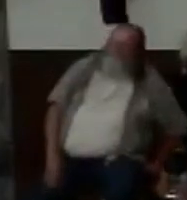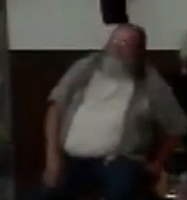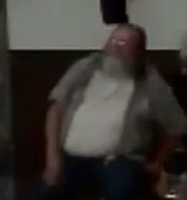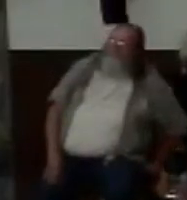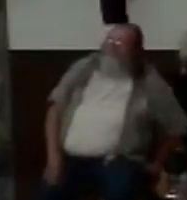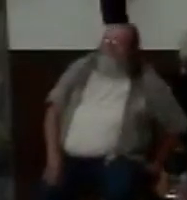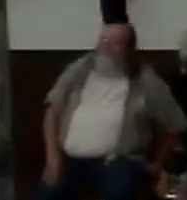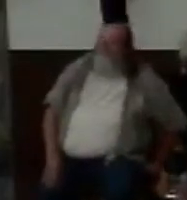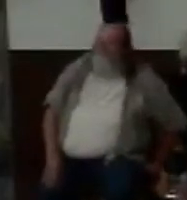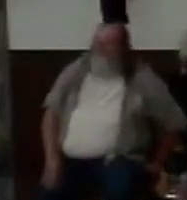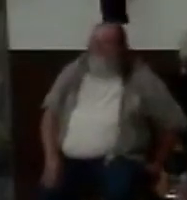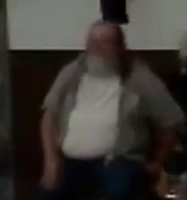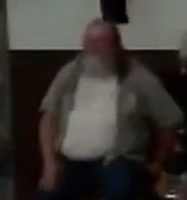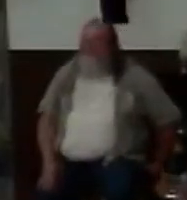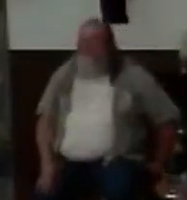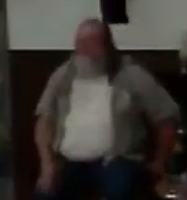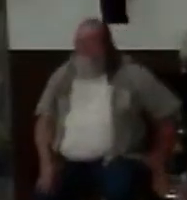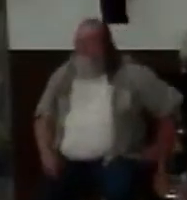tradition of the festival.